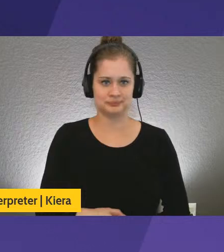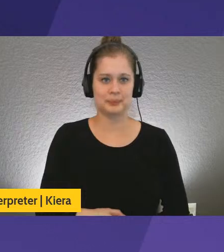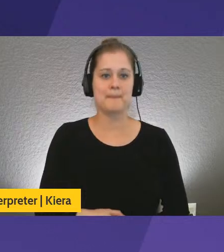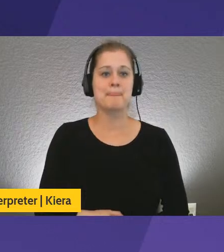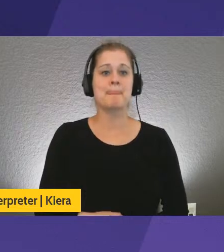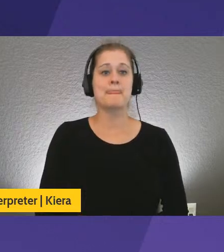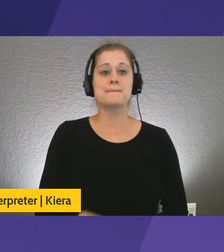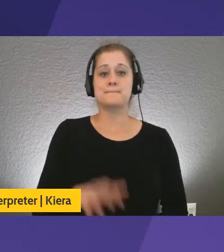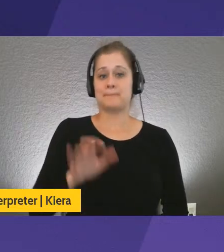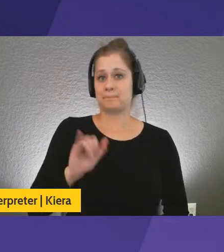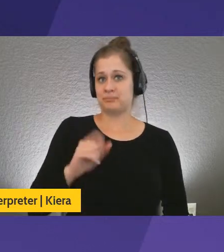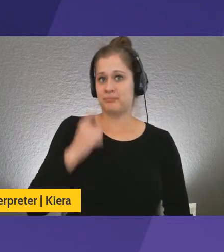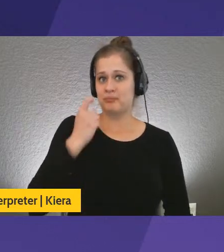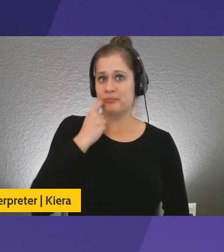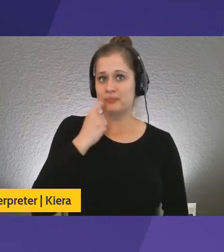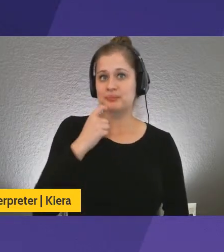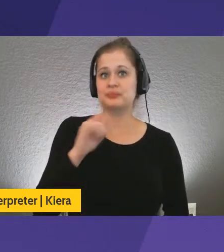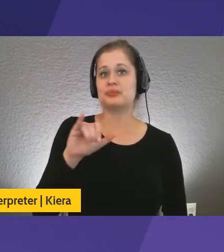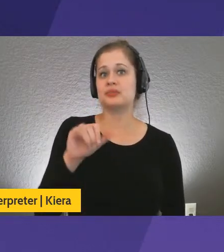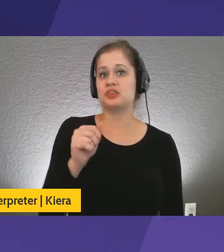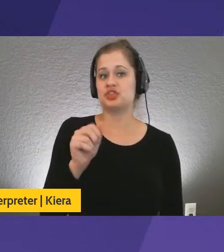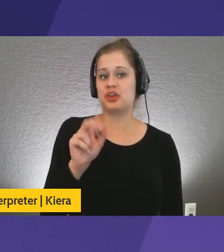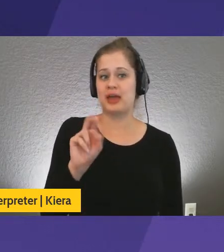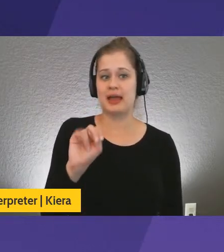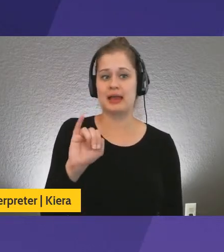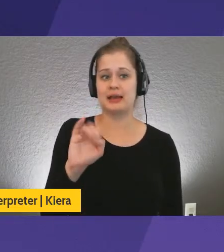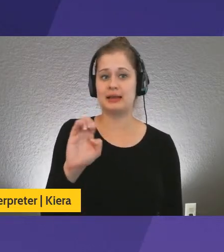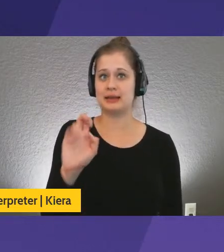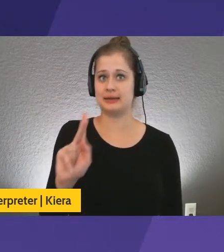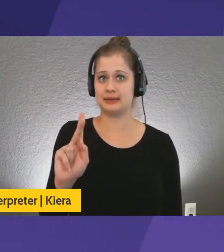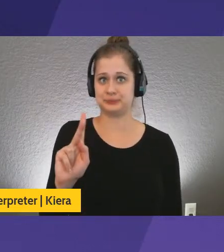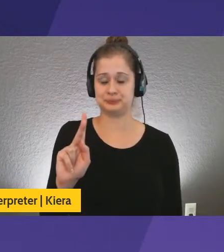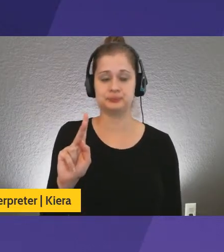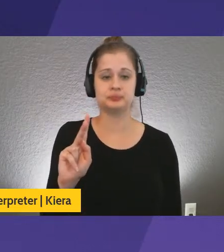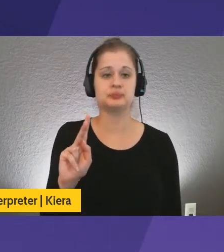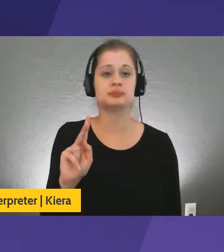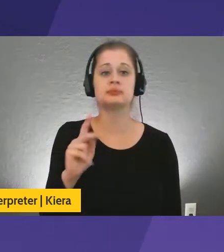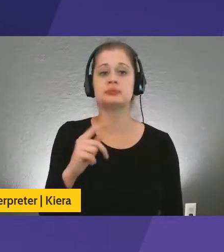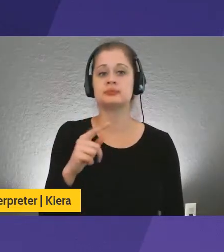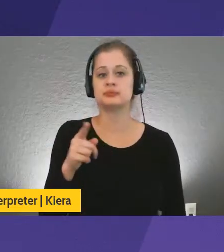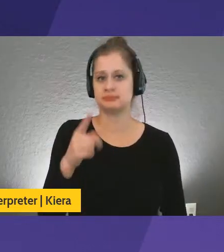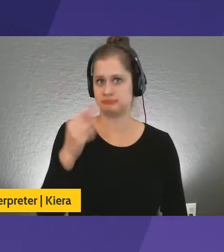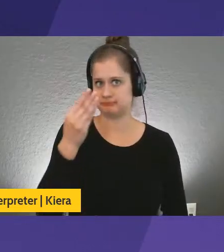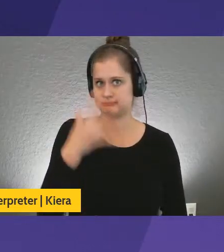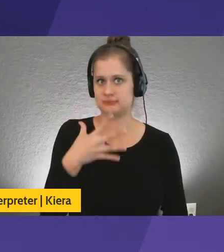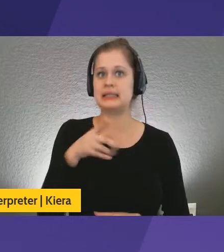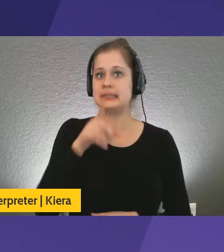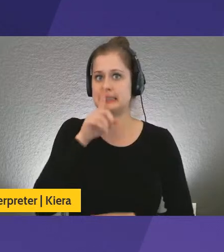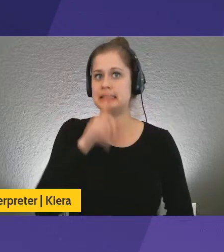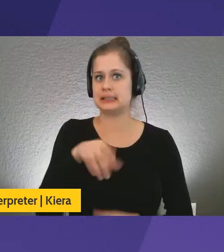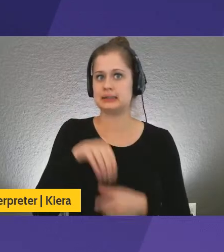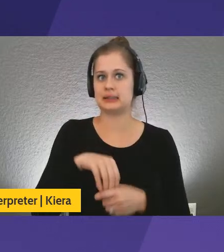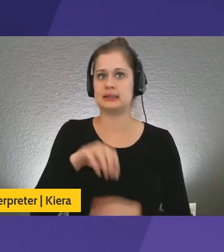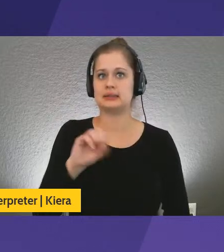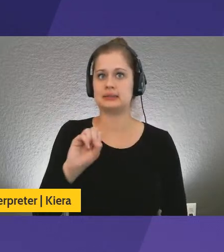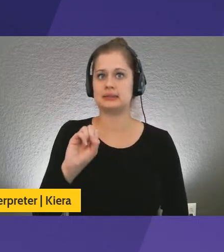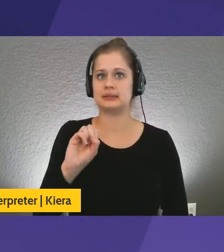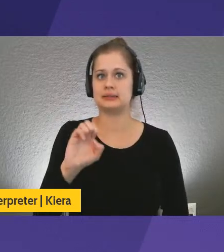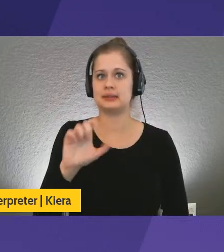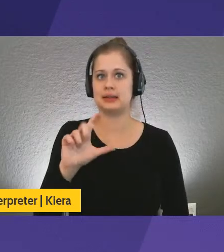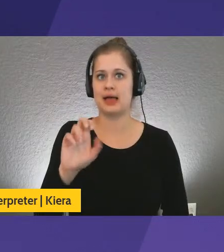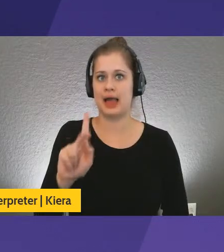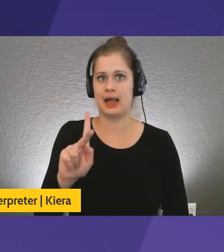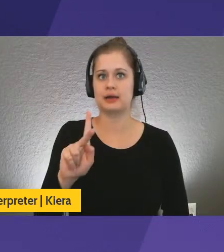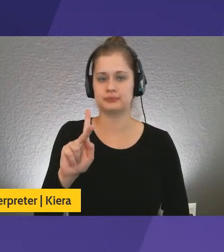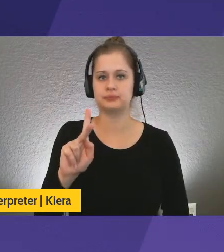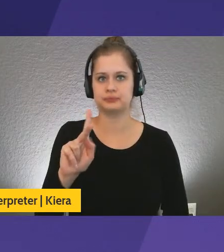So that was Jannik, and he told me that he's in the Slack in the track free. You can find him if you don't know how to